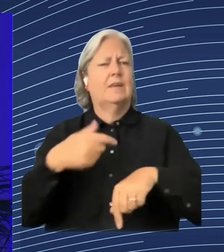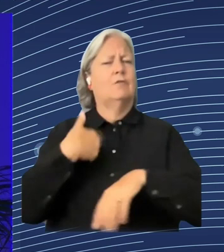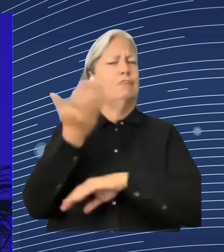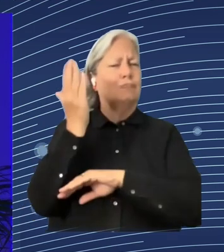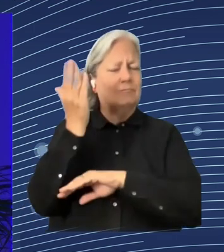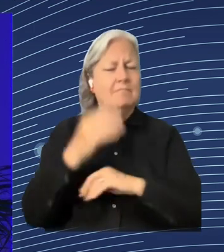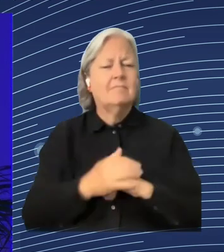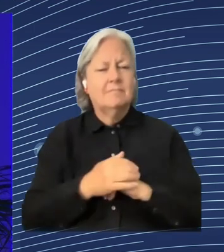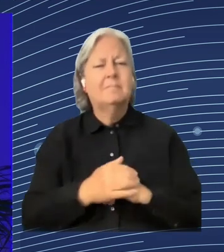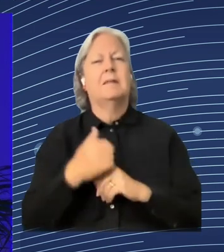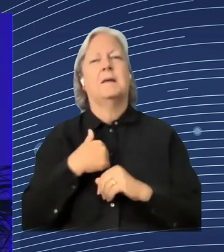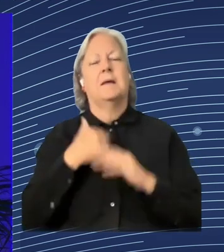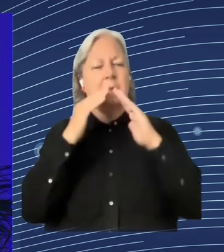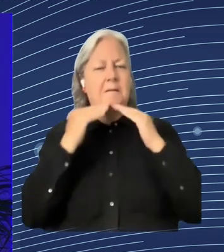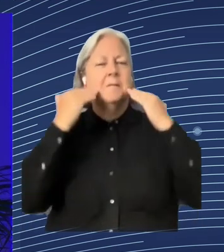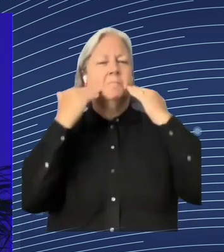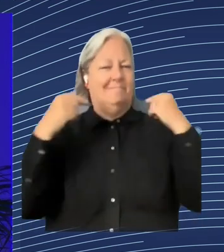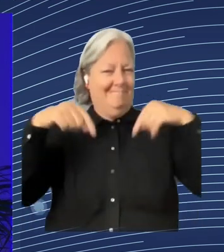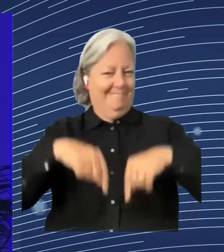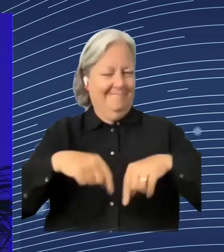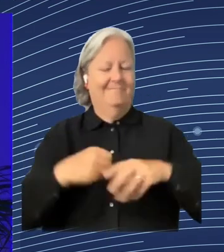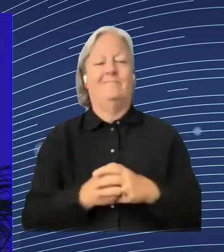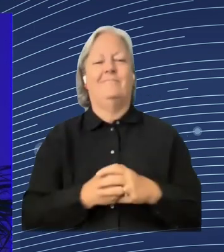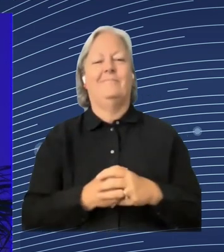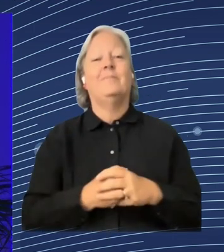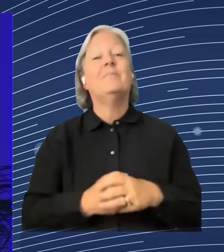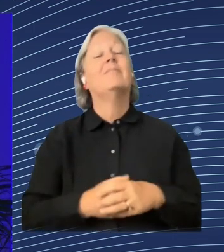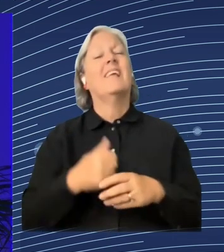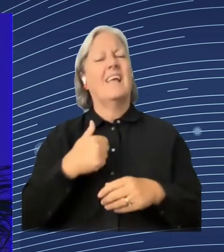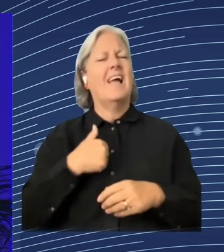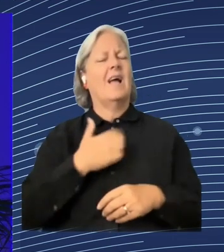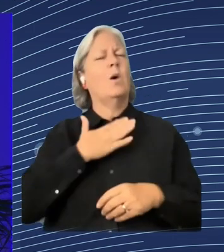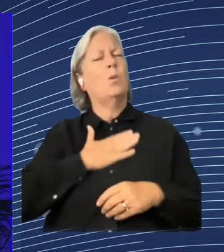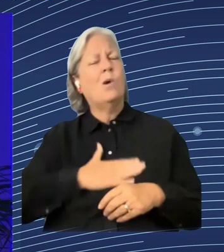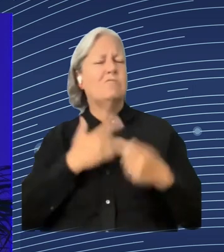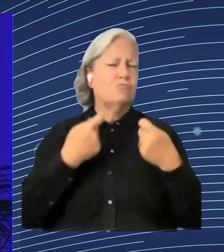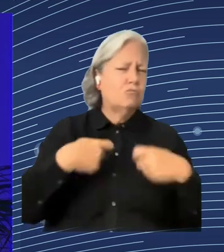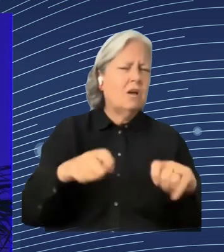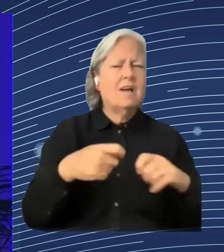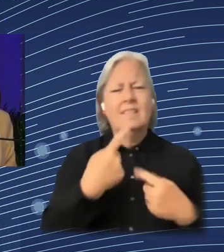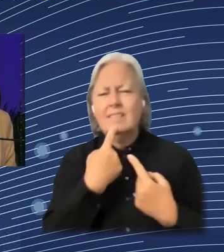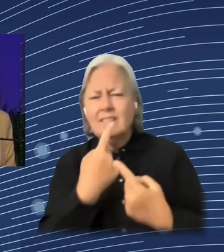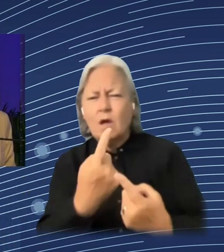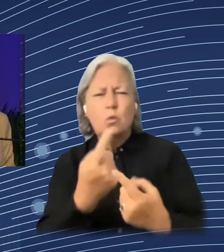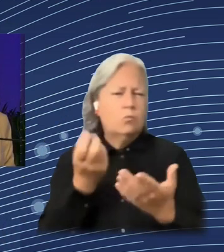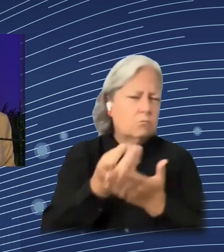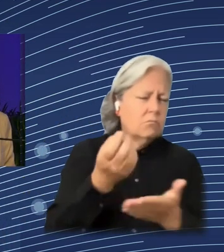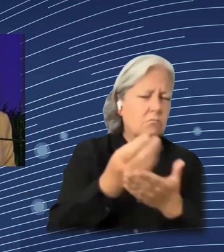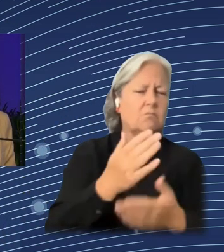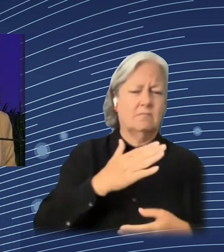be here. And I will try to illustrate to you how our institution deals